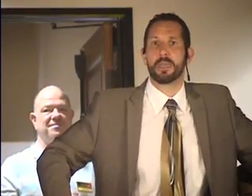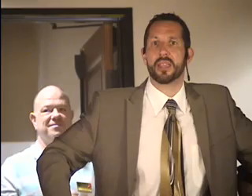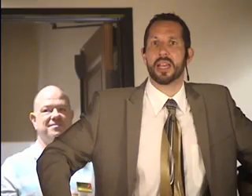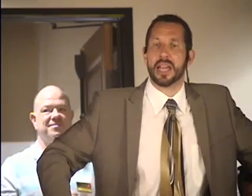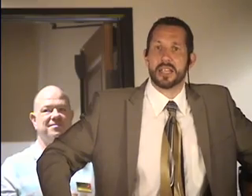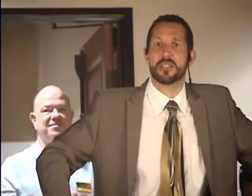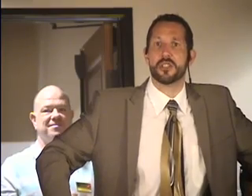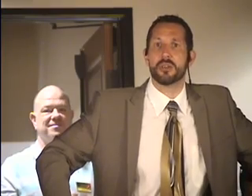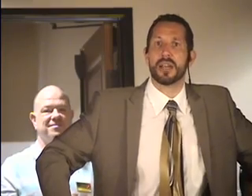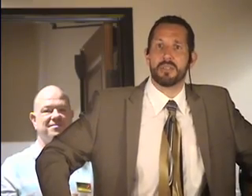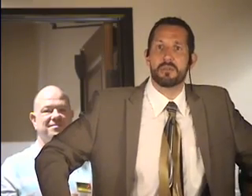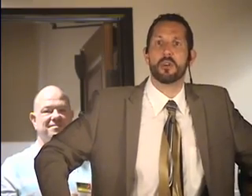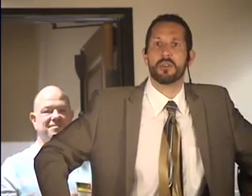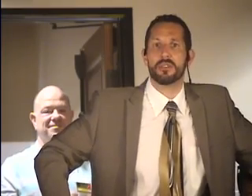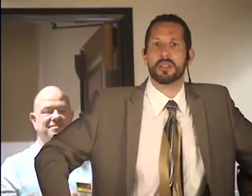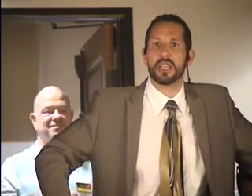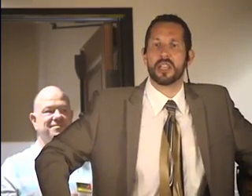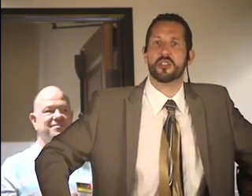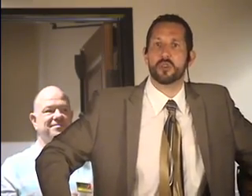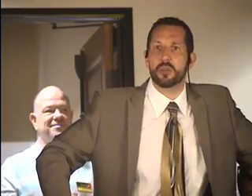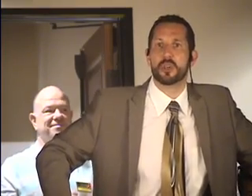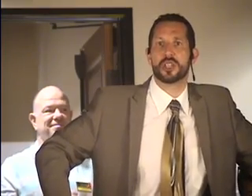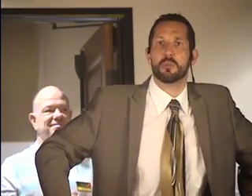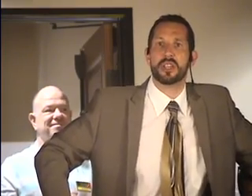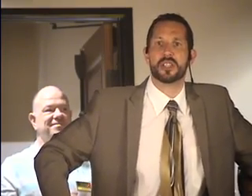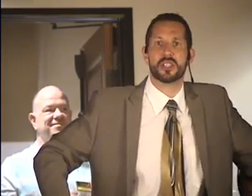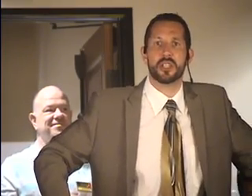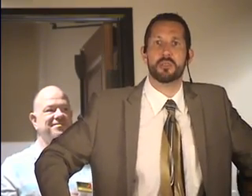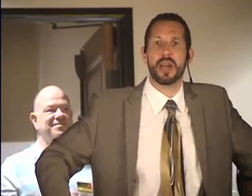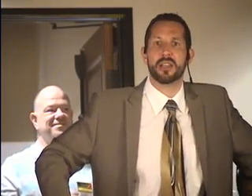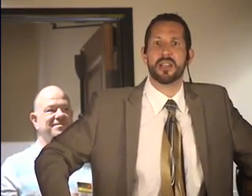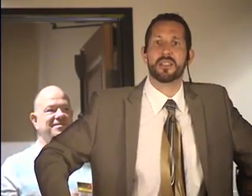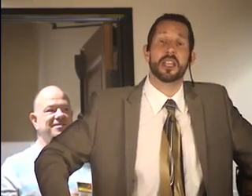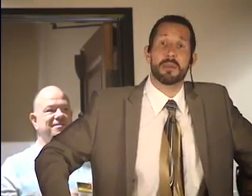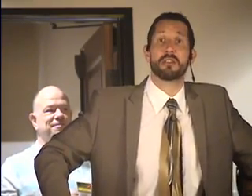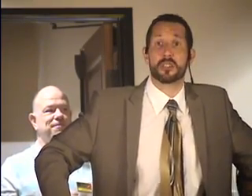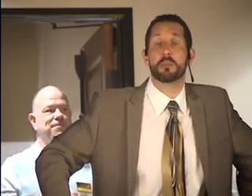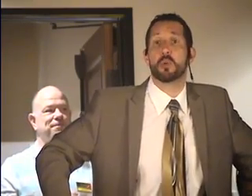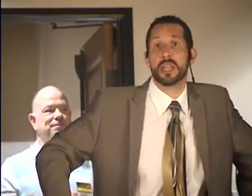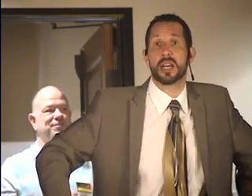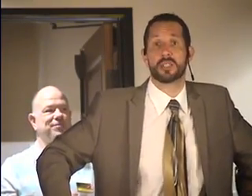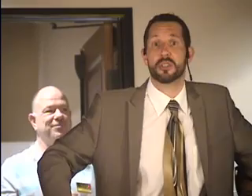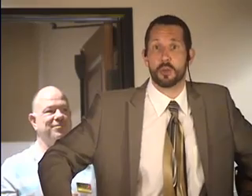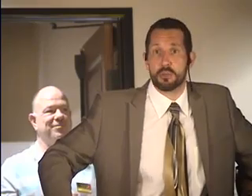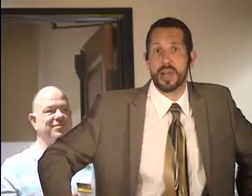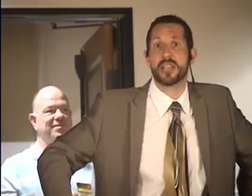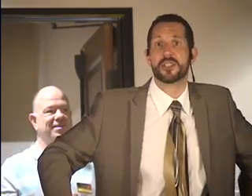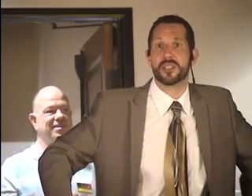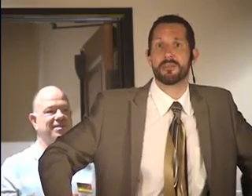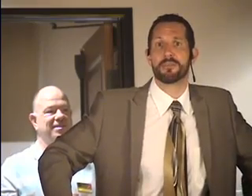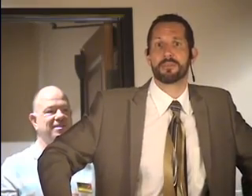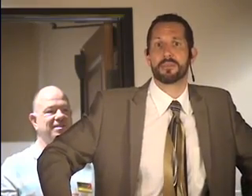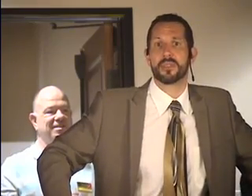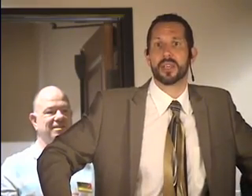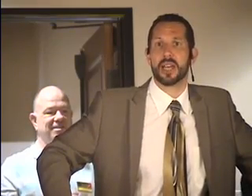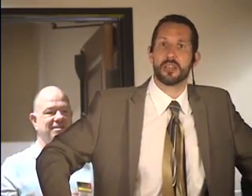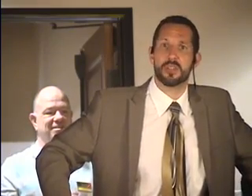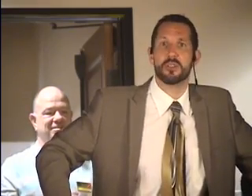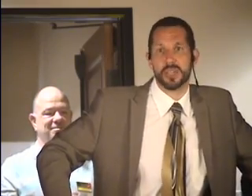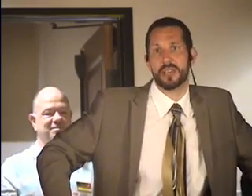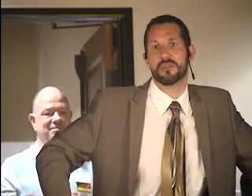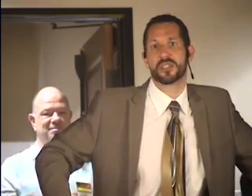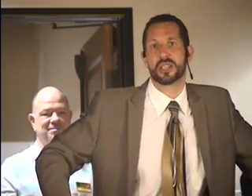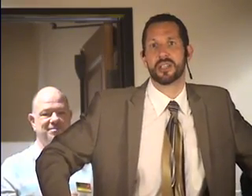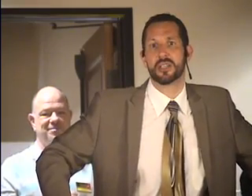us and as you have involved and enjoyed worship with us that you might think about supporting us with your prayers